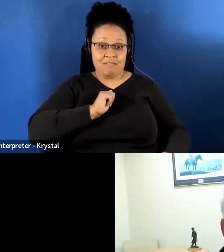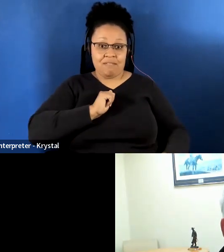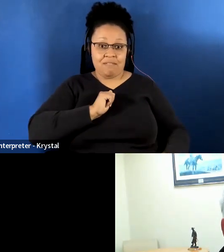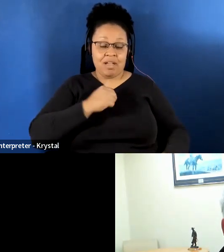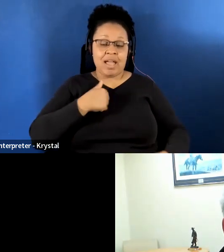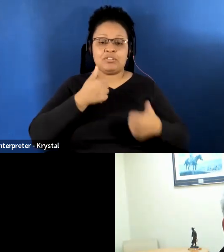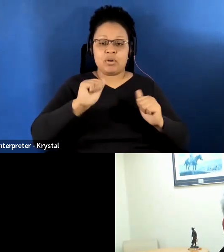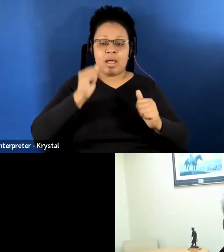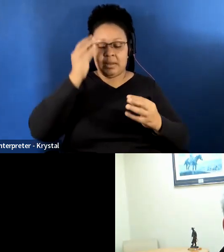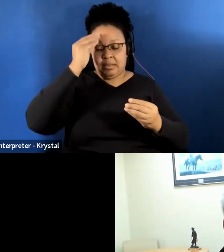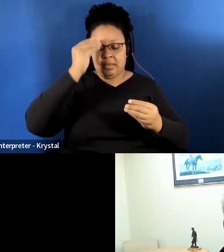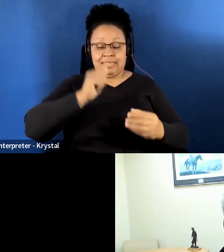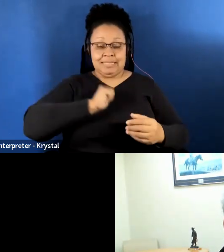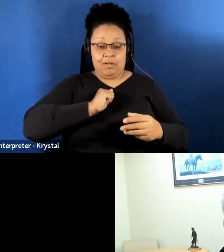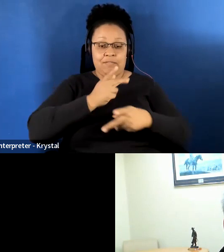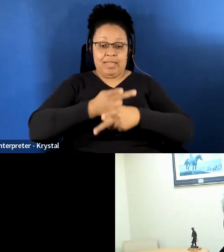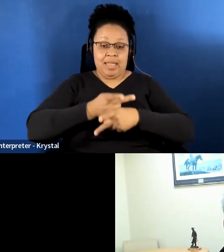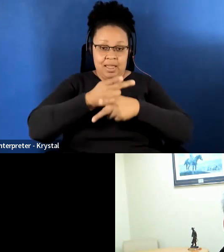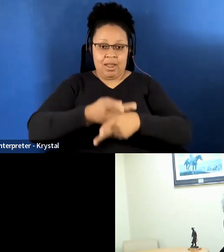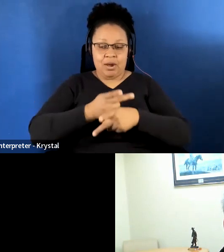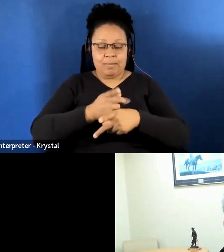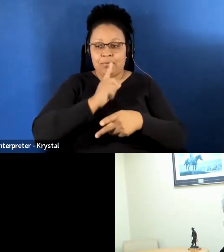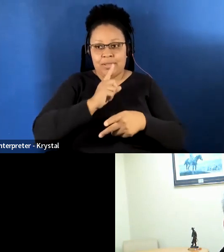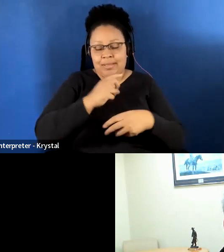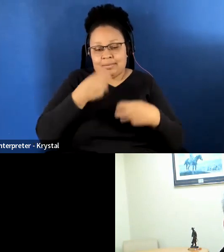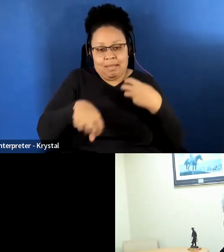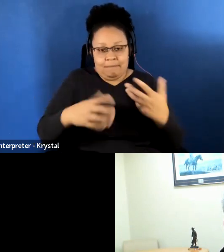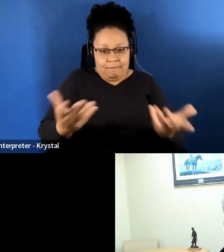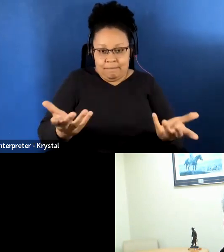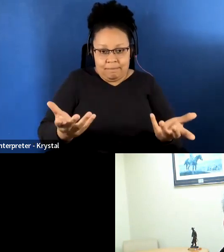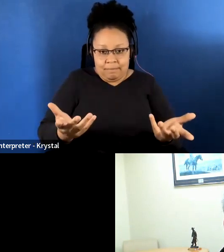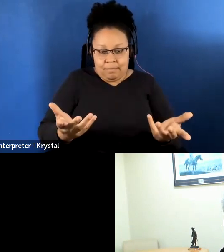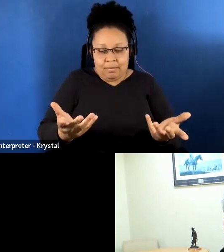to be mindful of self-care. We all know that's easier said than done. So